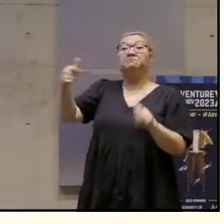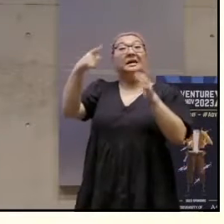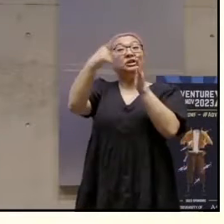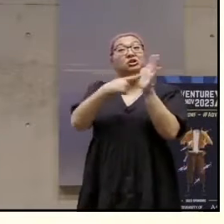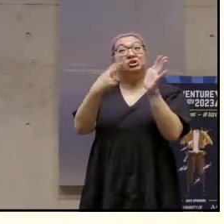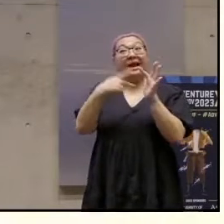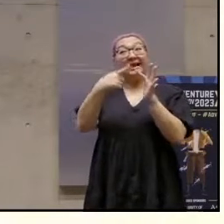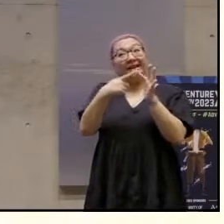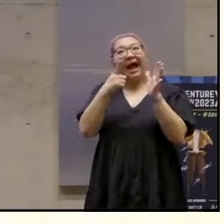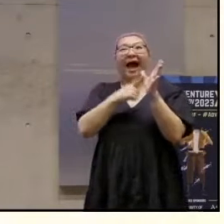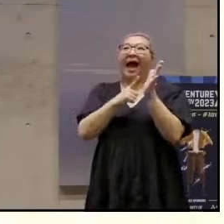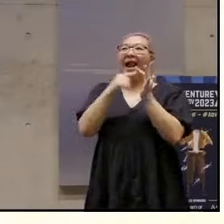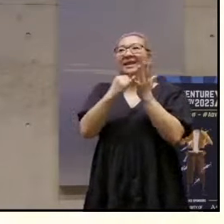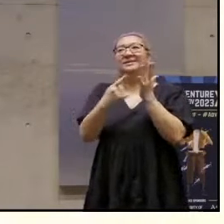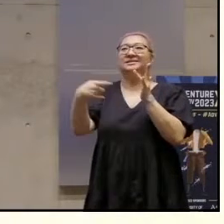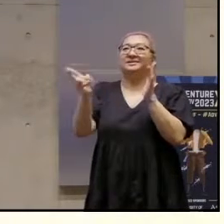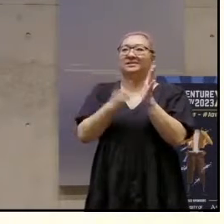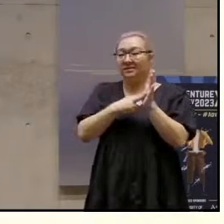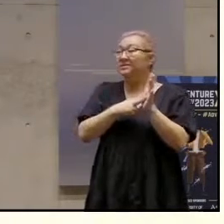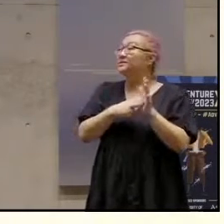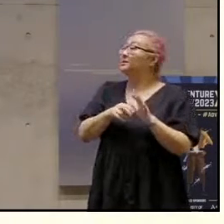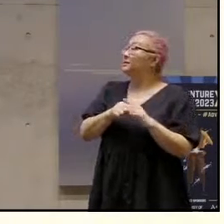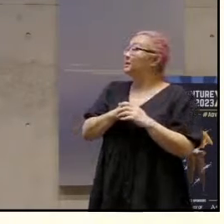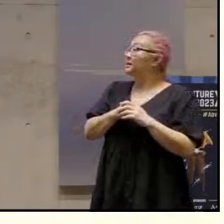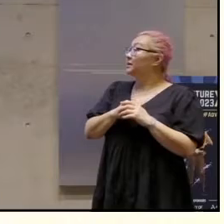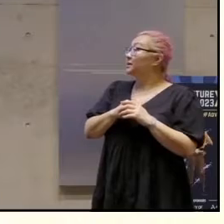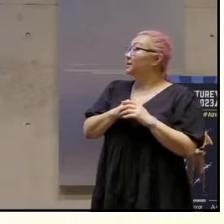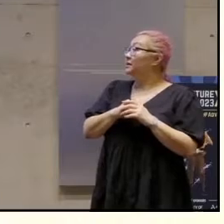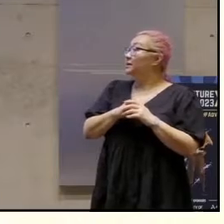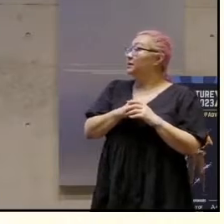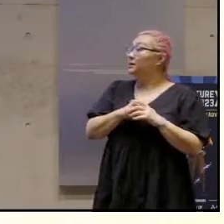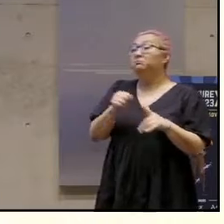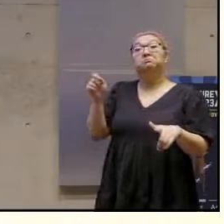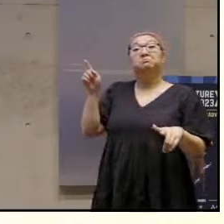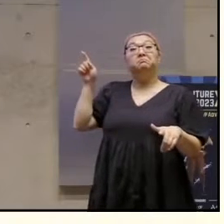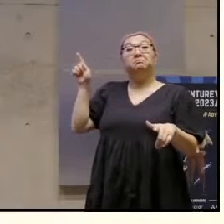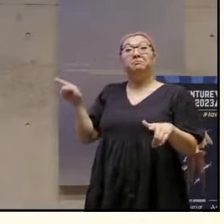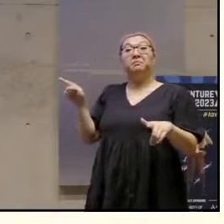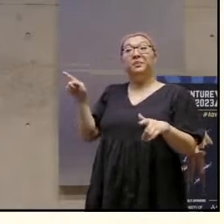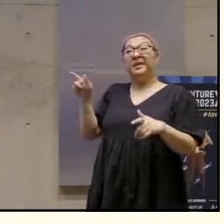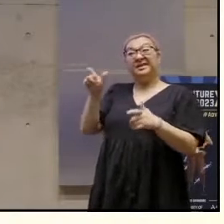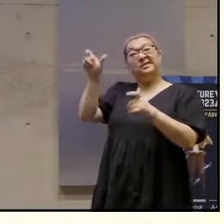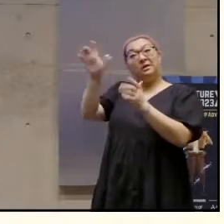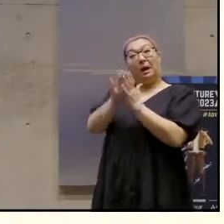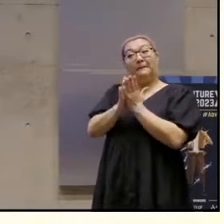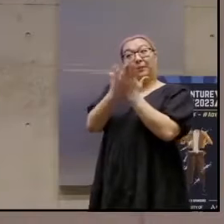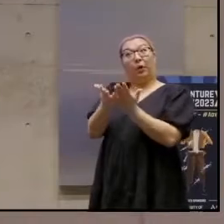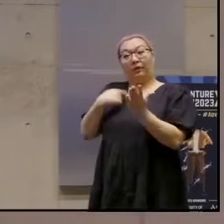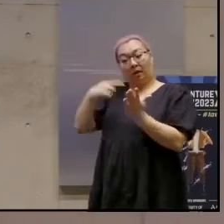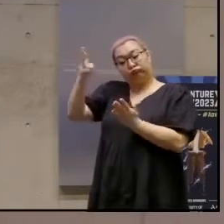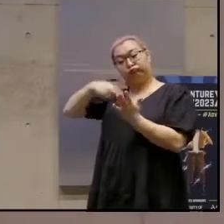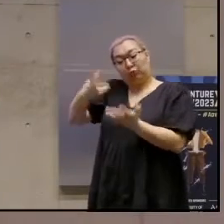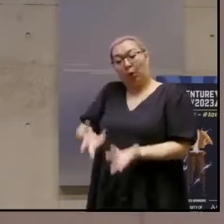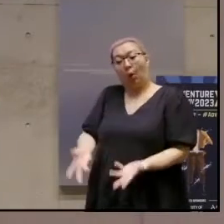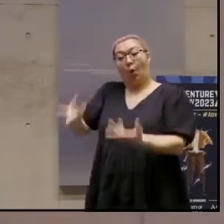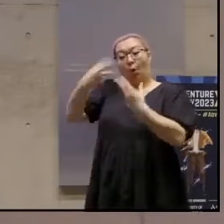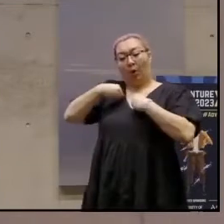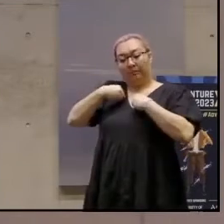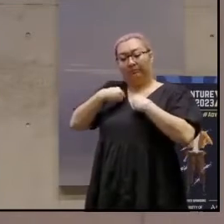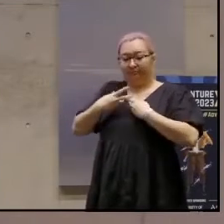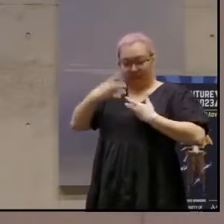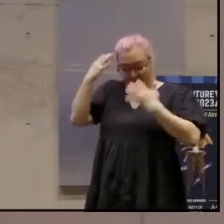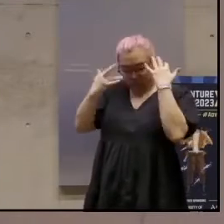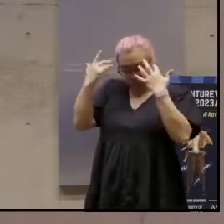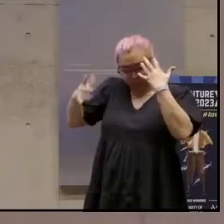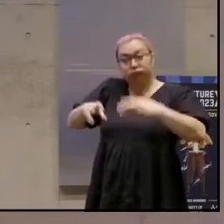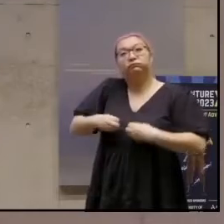someone who owes me checks, all I do is stomp around the world selling this woman's book. This is the book that crystallized a bunch of things that I was thinking. This is Meander, Spiral, Explode.